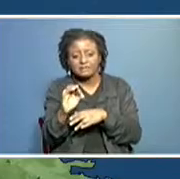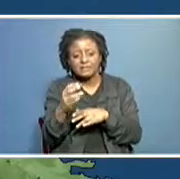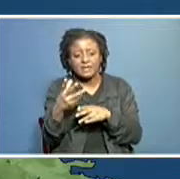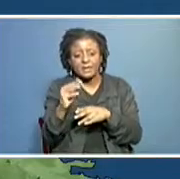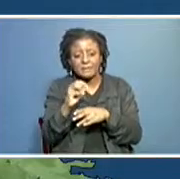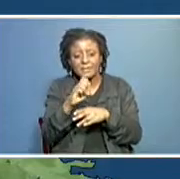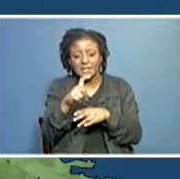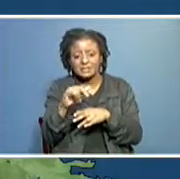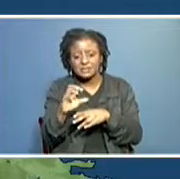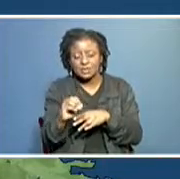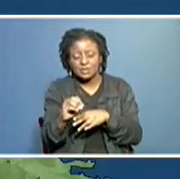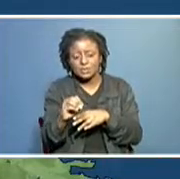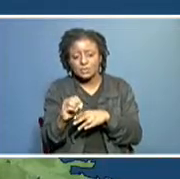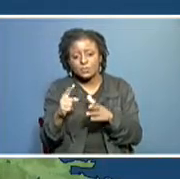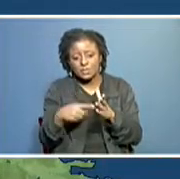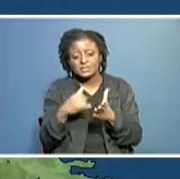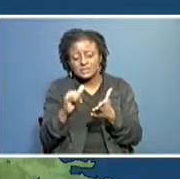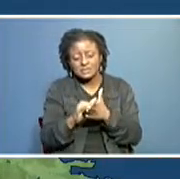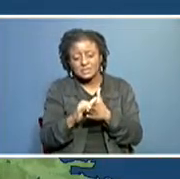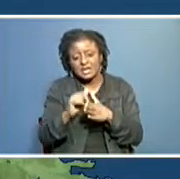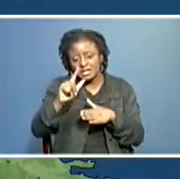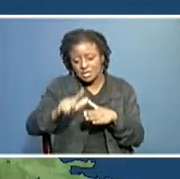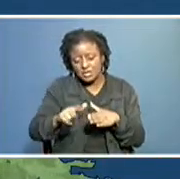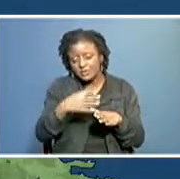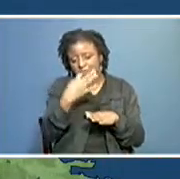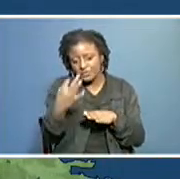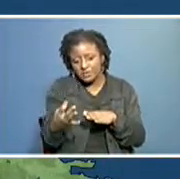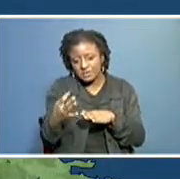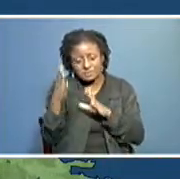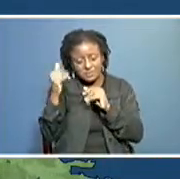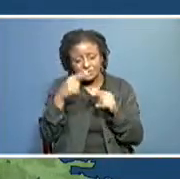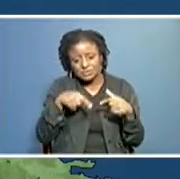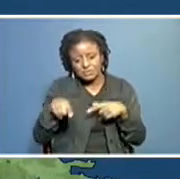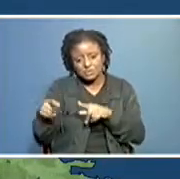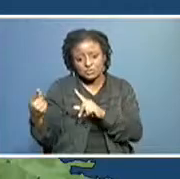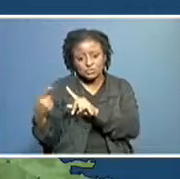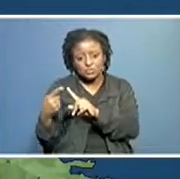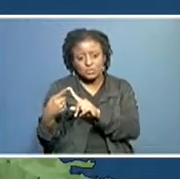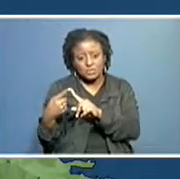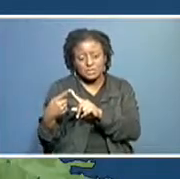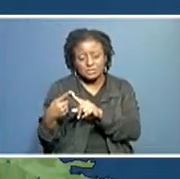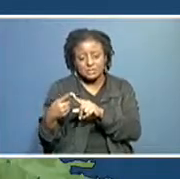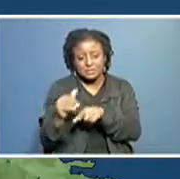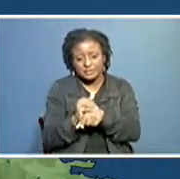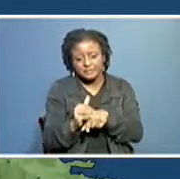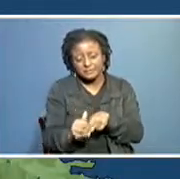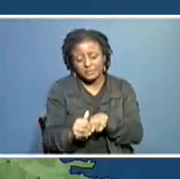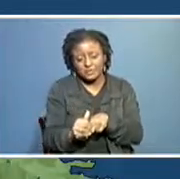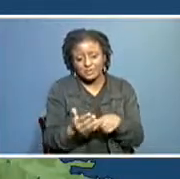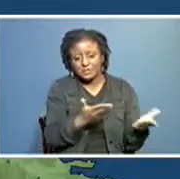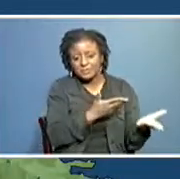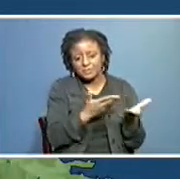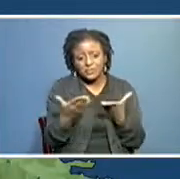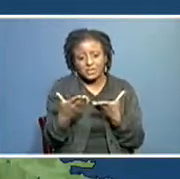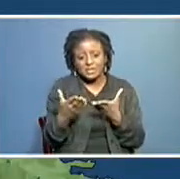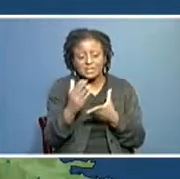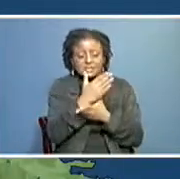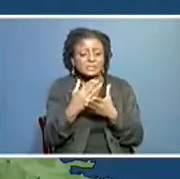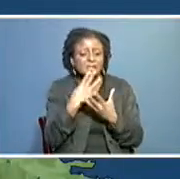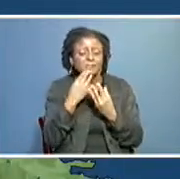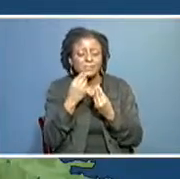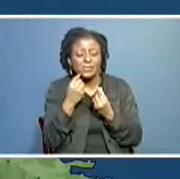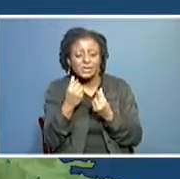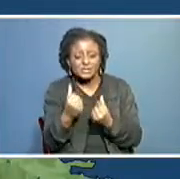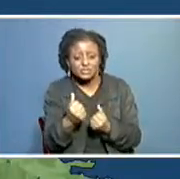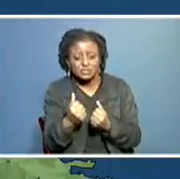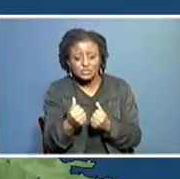properly formed, we expect it to track northeast across the Florida Peninsula, dragging with it some moisture out of the Gulf, and when that interact with the daytime